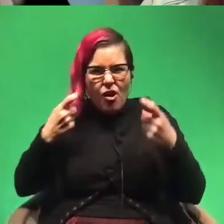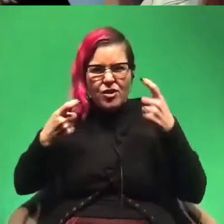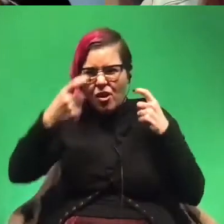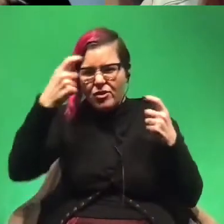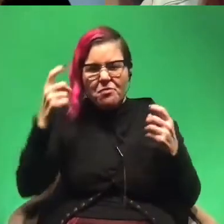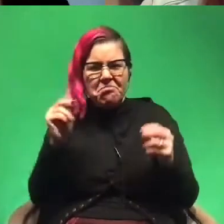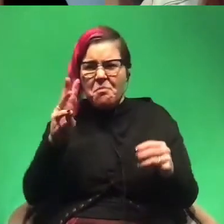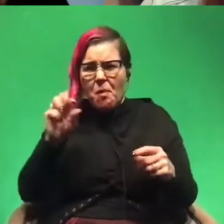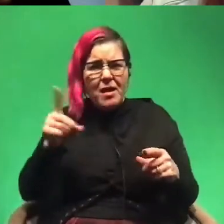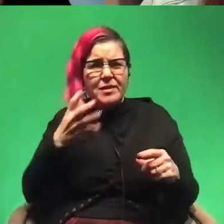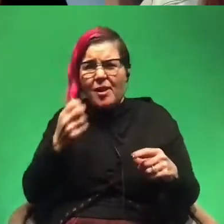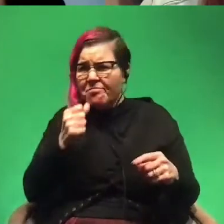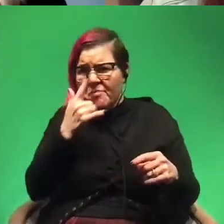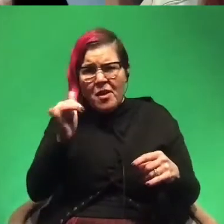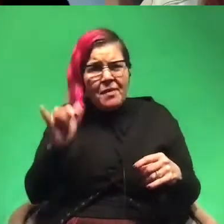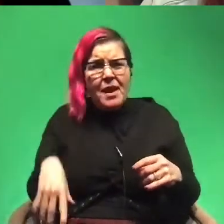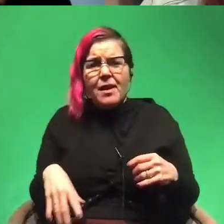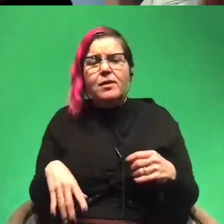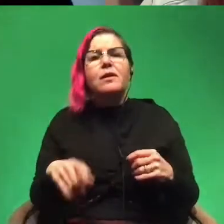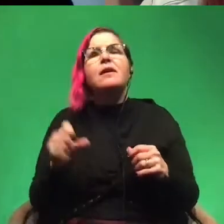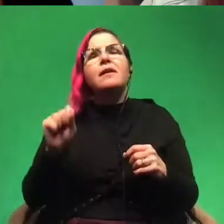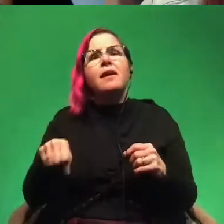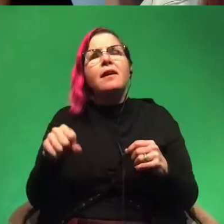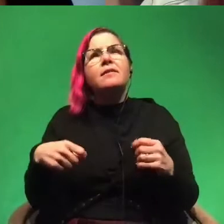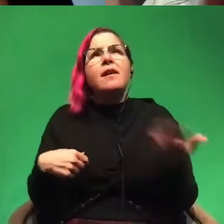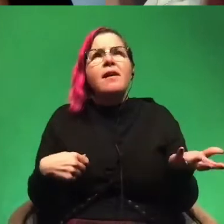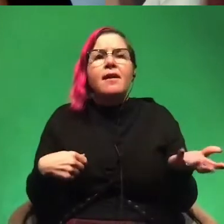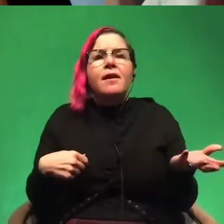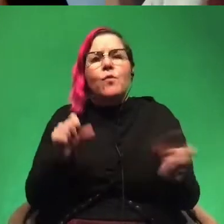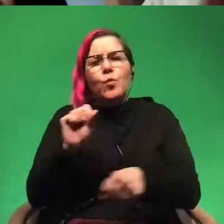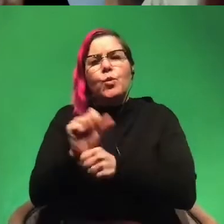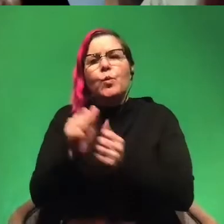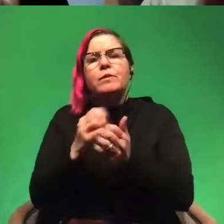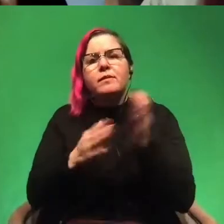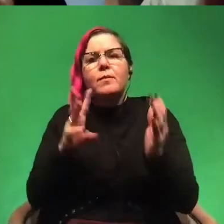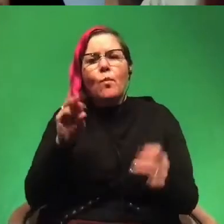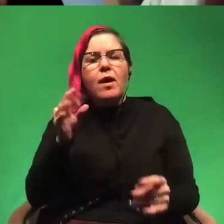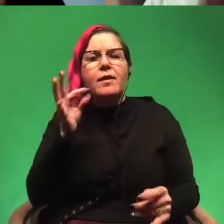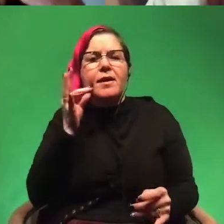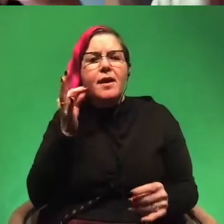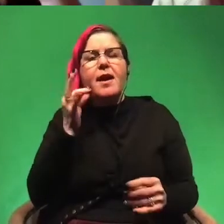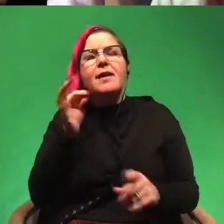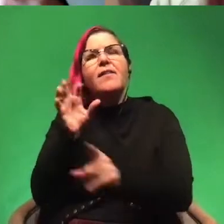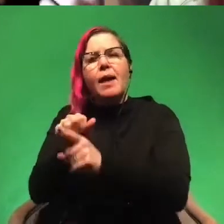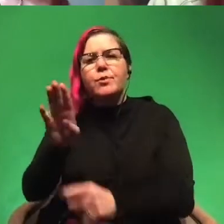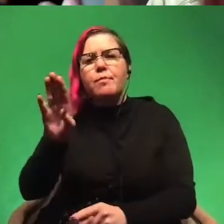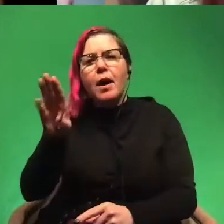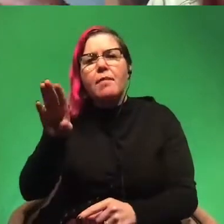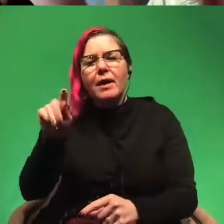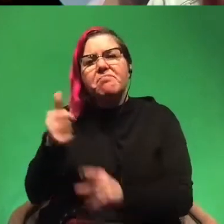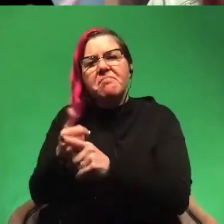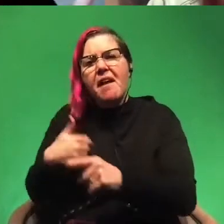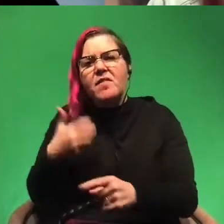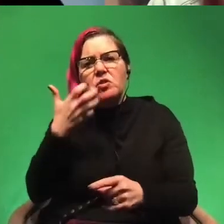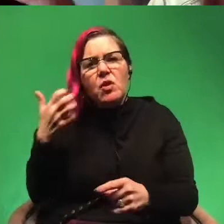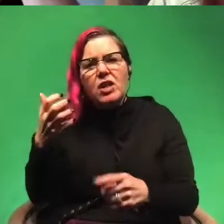Wild tigers don't look like that. Granted, yes, you know, I've worked with wild cats and we've captured bobcats that have scratches, which is evidence